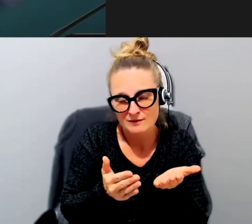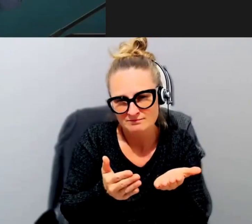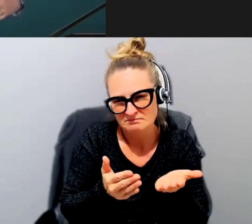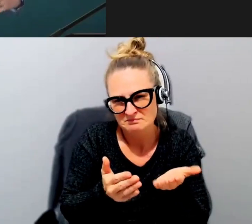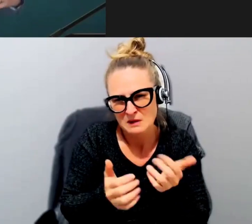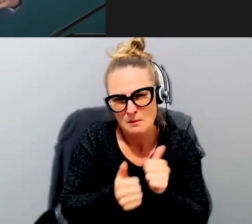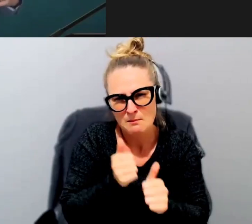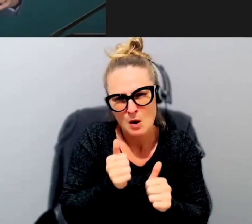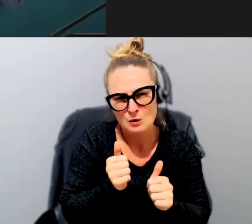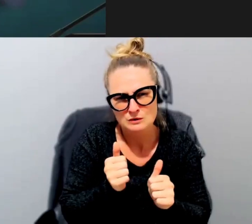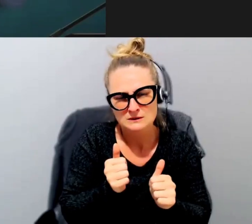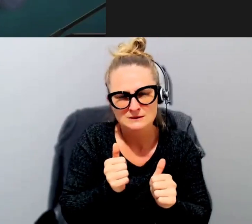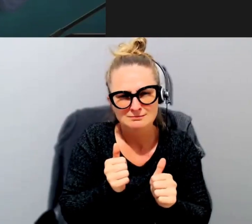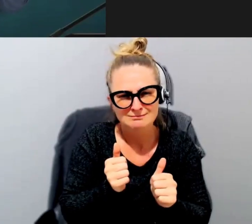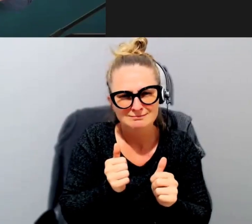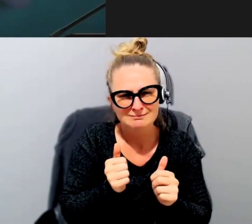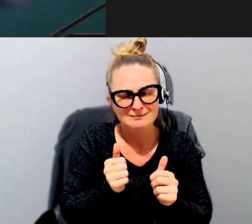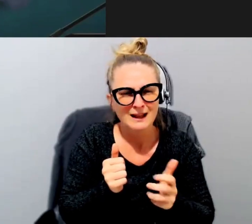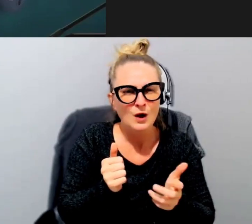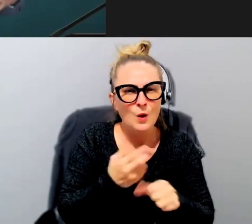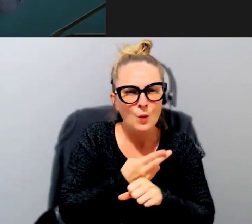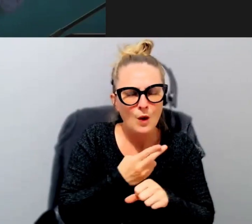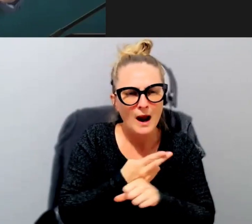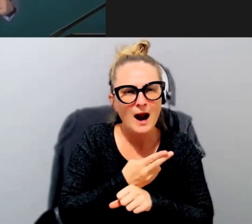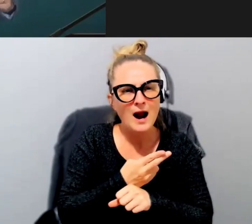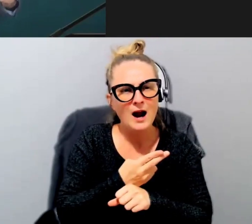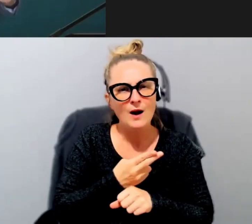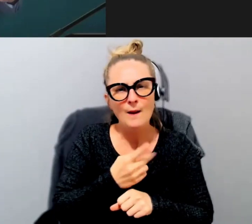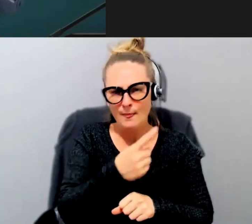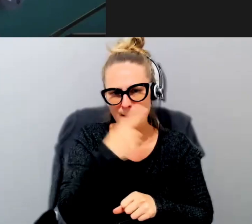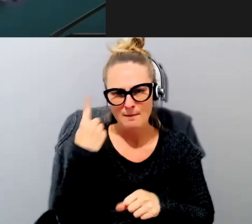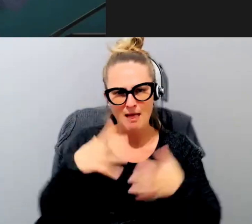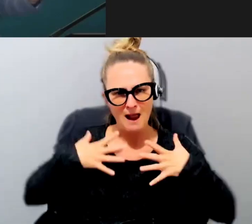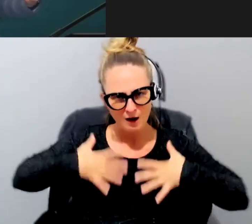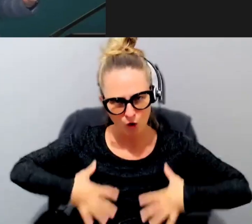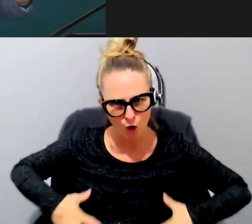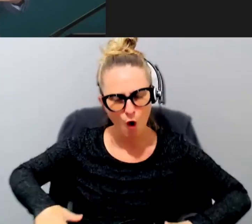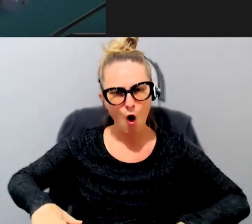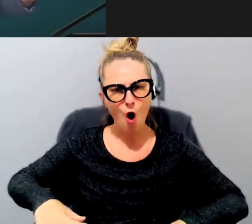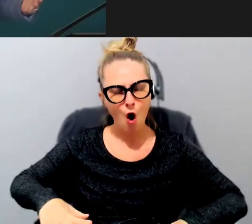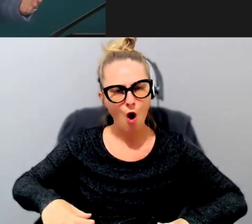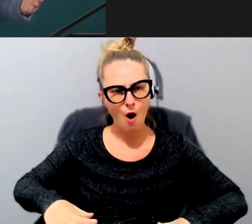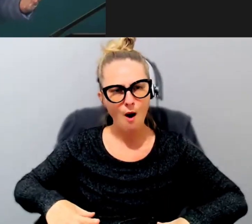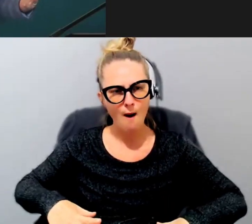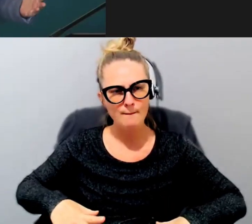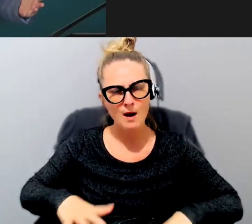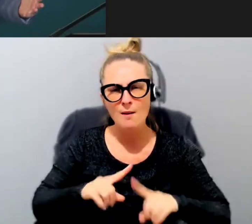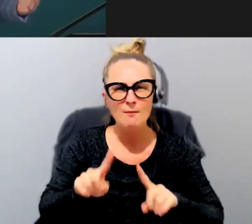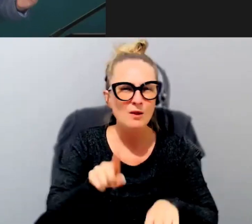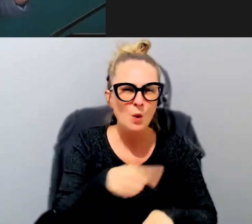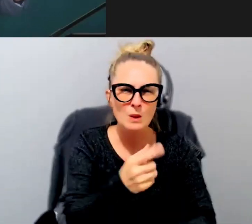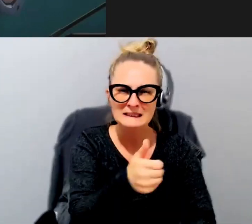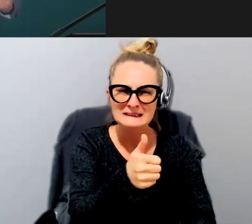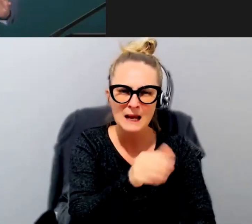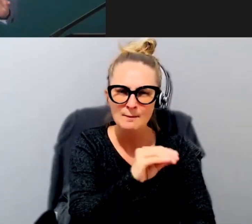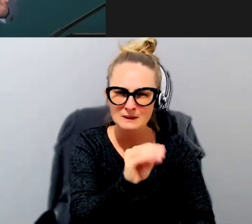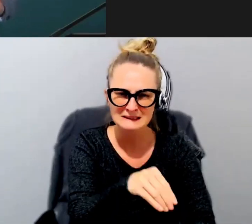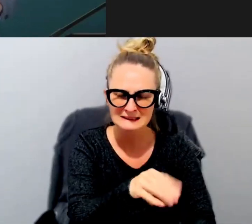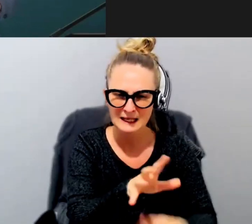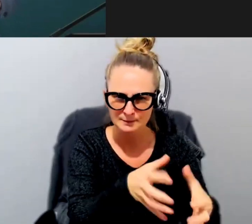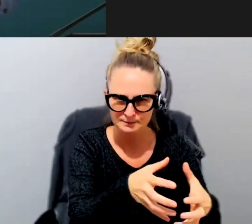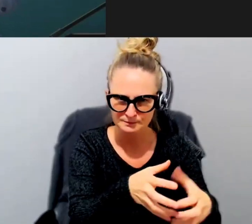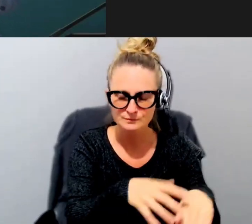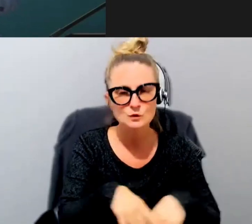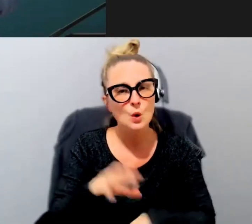who wear traditional black garb, and they are the most visible, but they're only 10% of American Jewry. So conservative